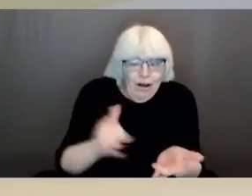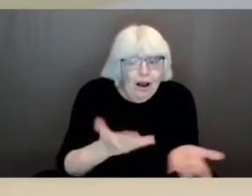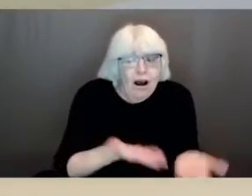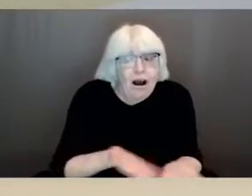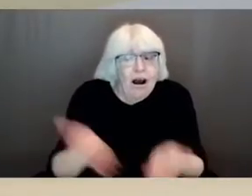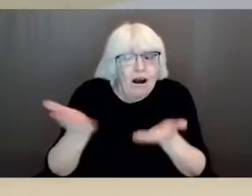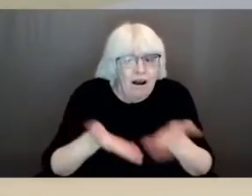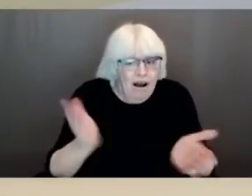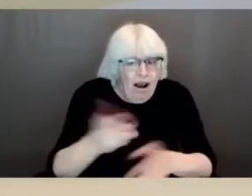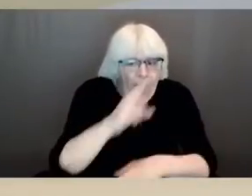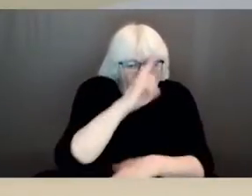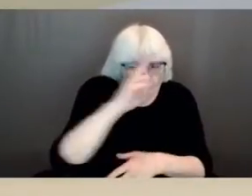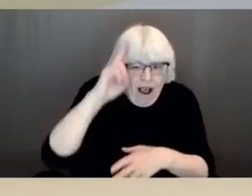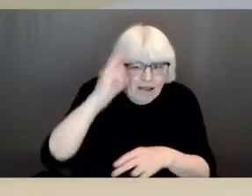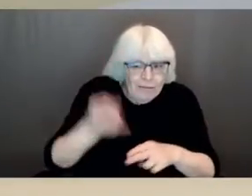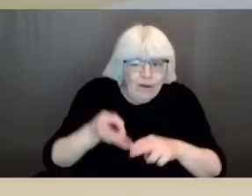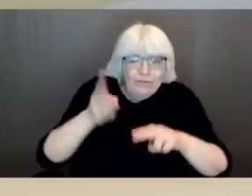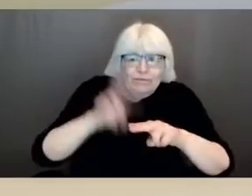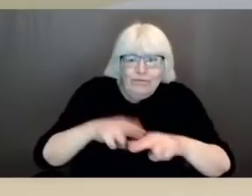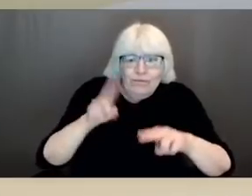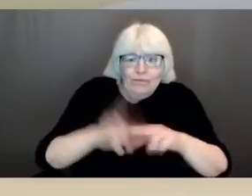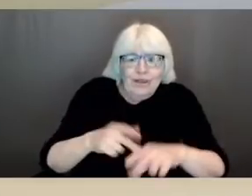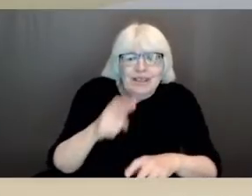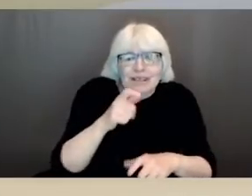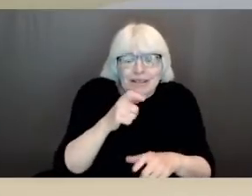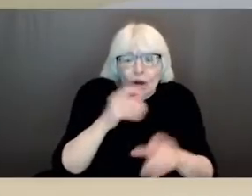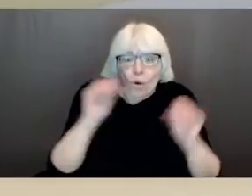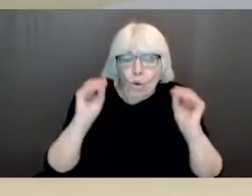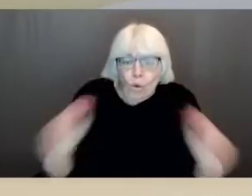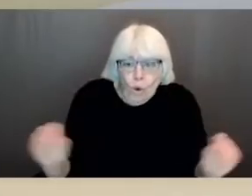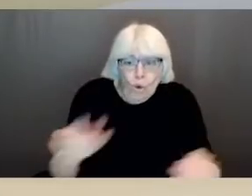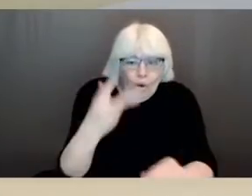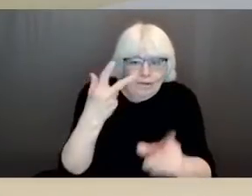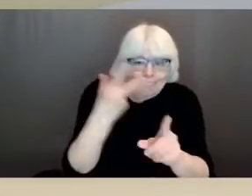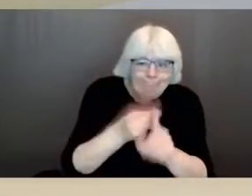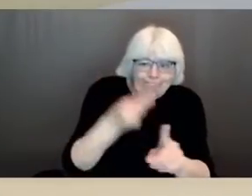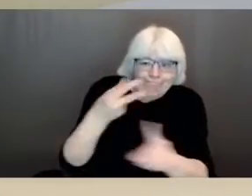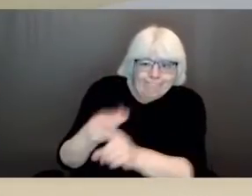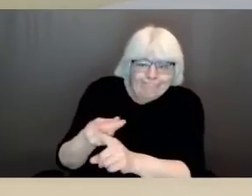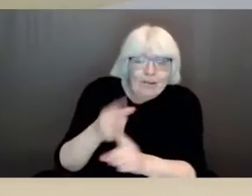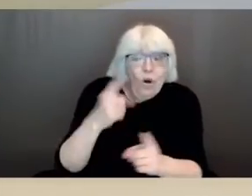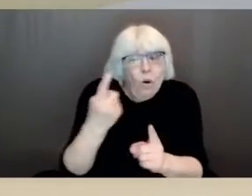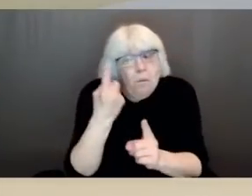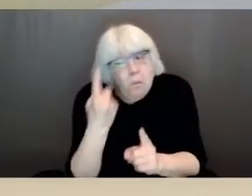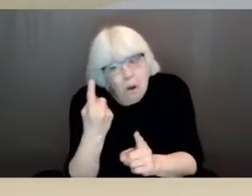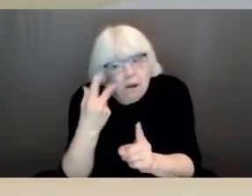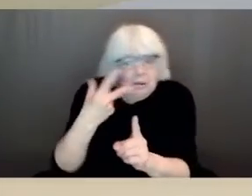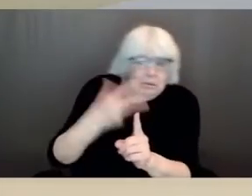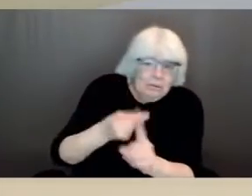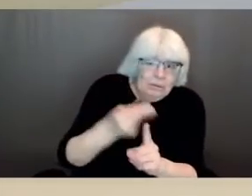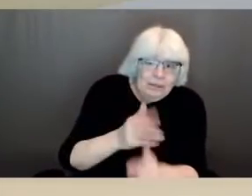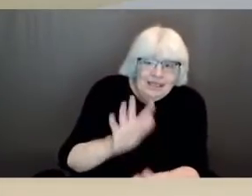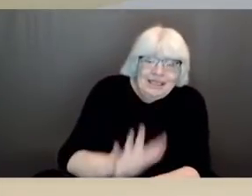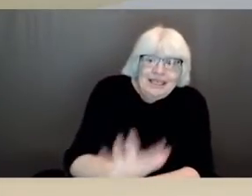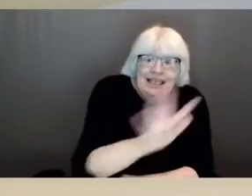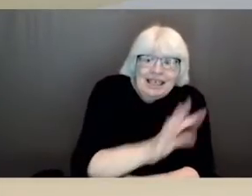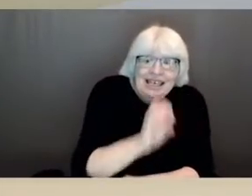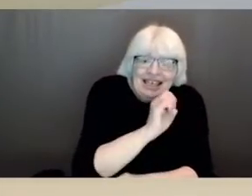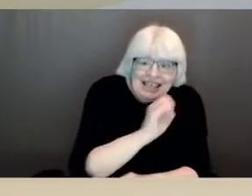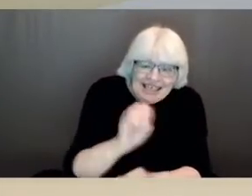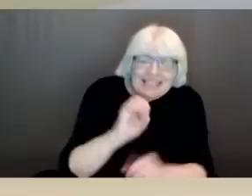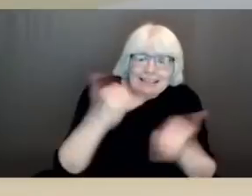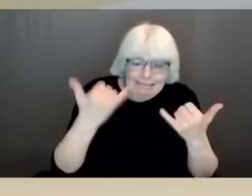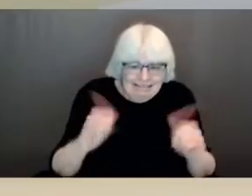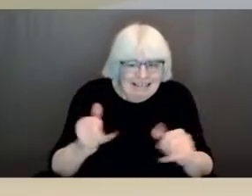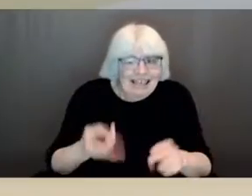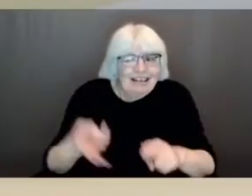and partially vaccinated individuals. In Atlantic Canada, cases continue to rise with 880 new cases